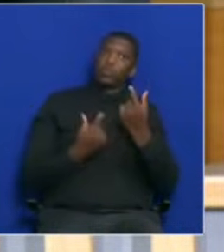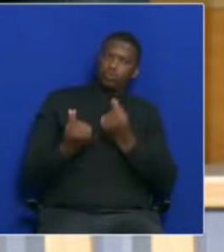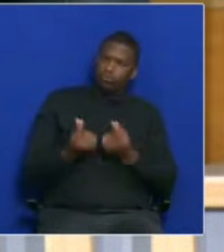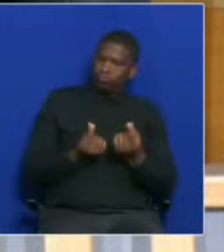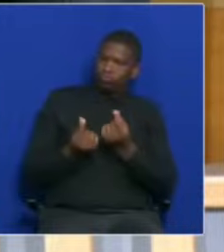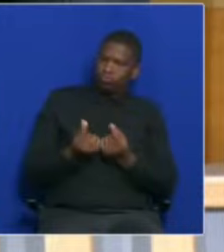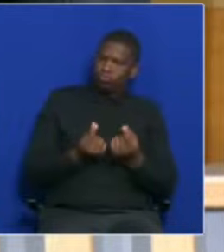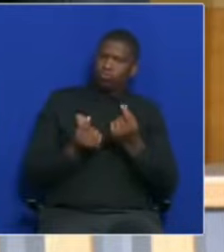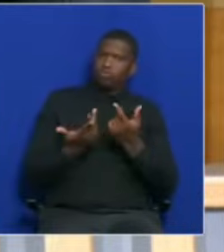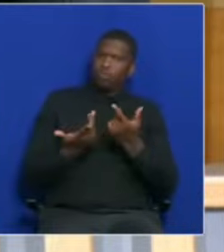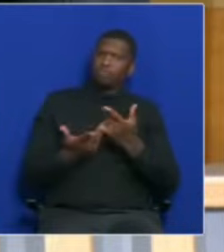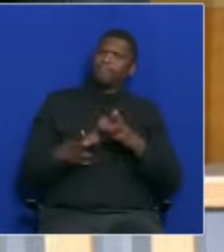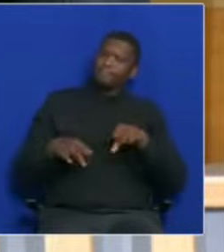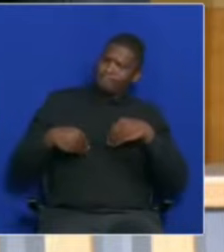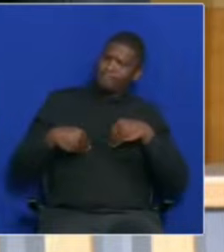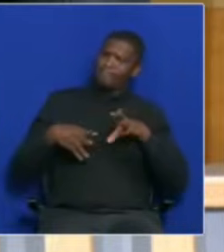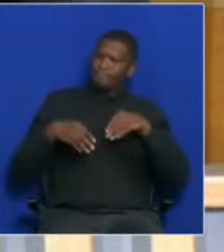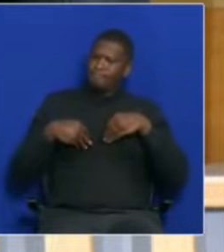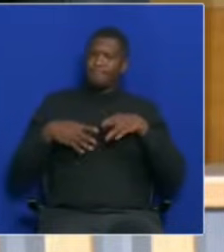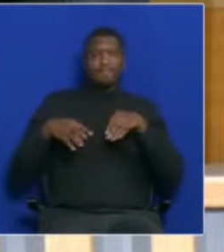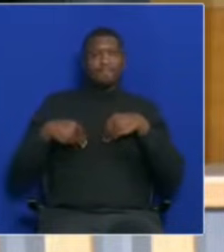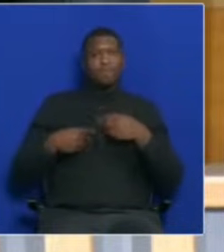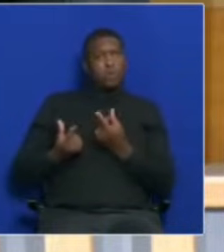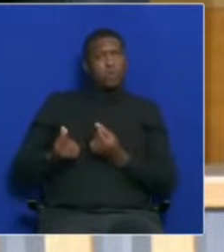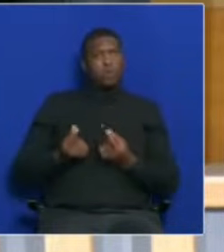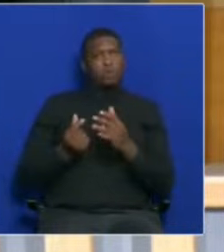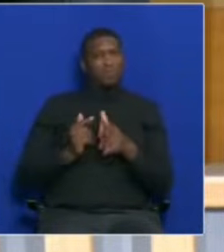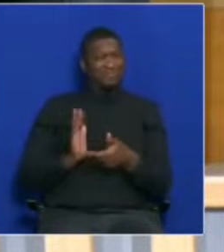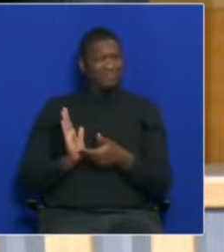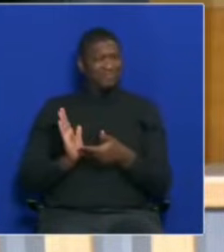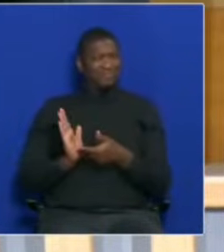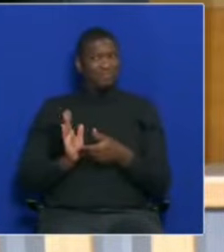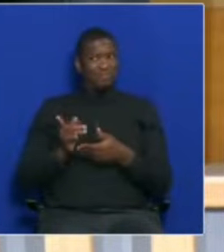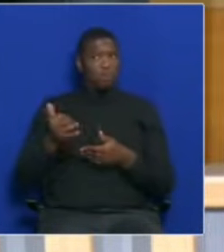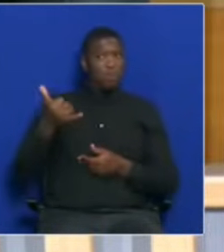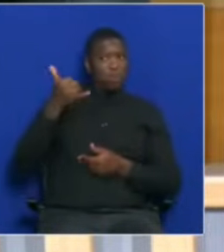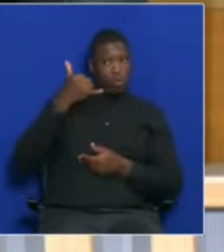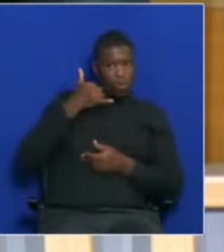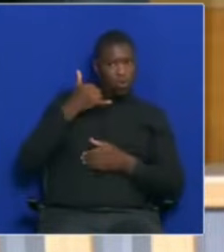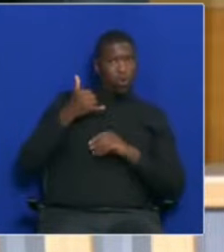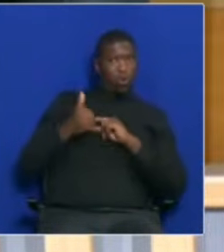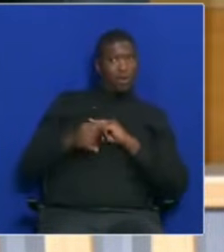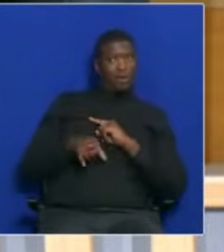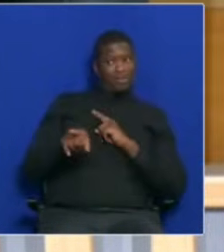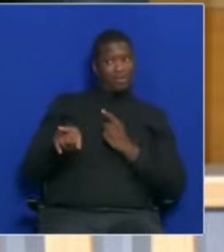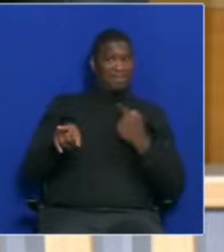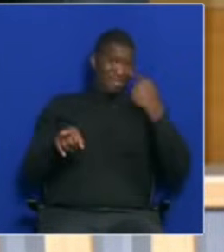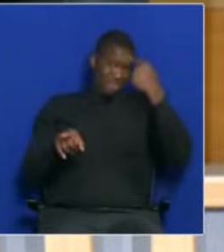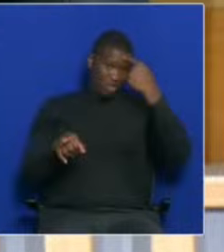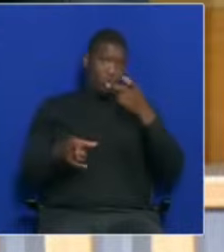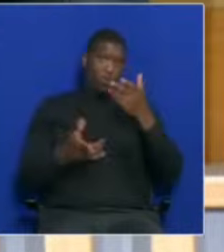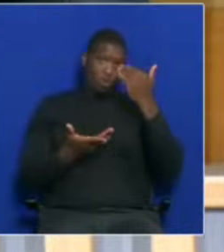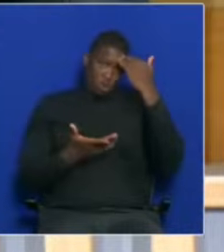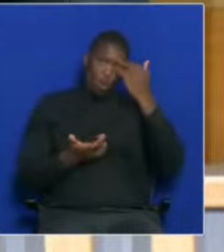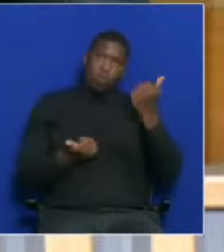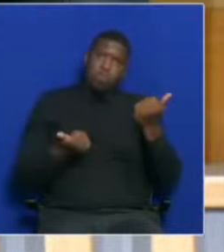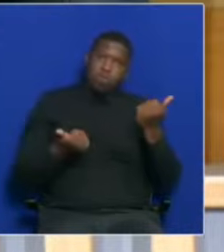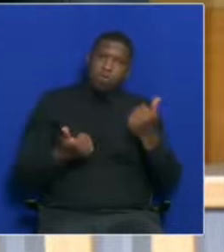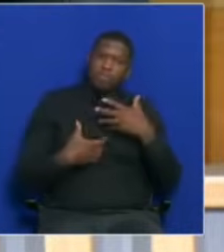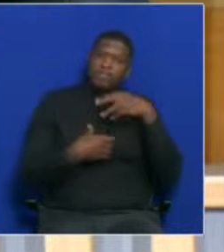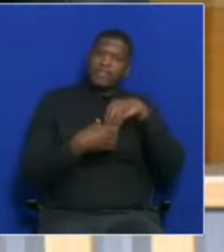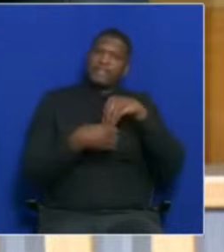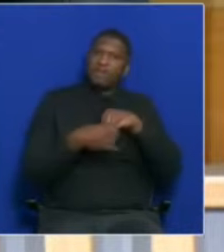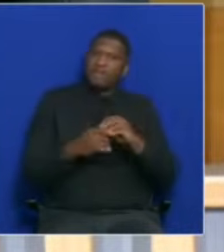compliantly on your statement. Obviously, he calls you because he thinks you know something about this, you're involved with this, you're the head